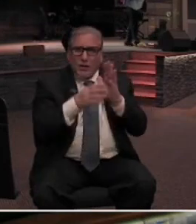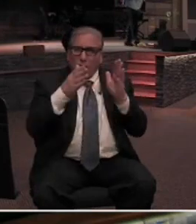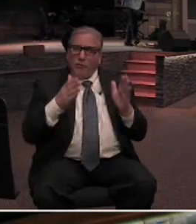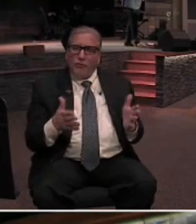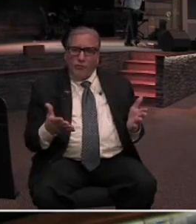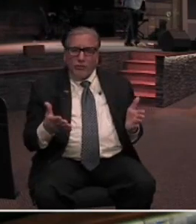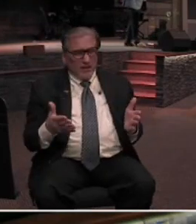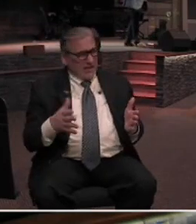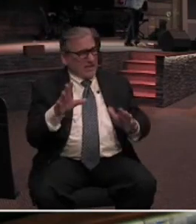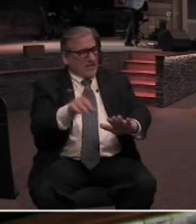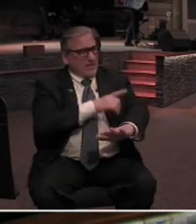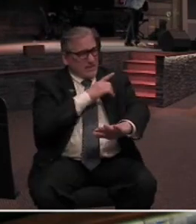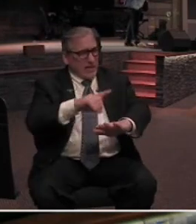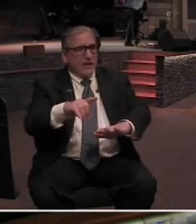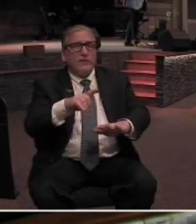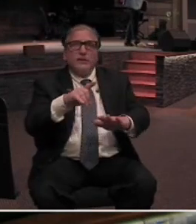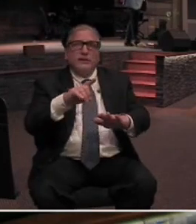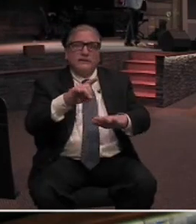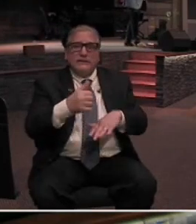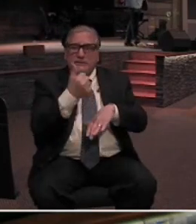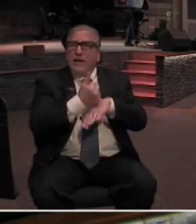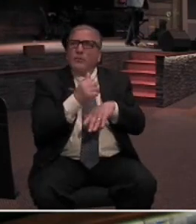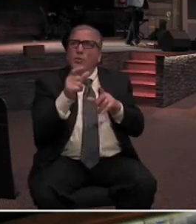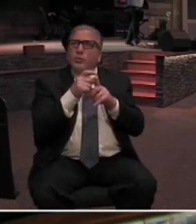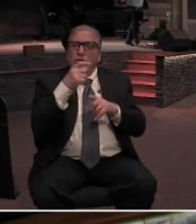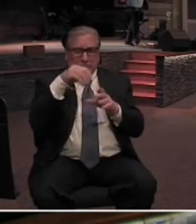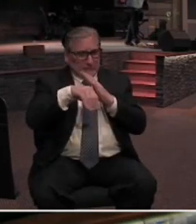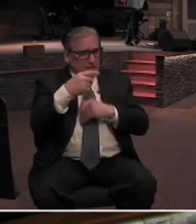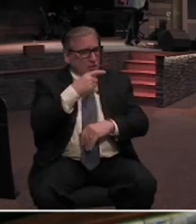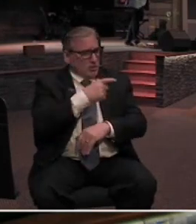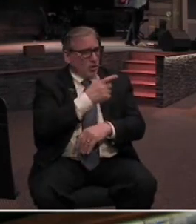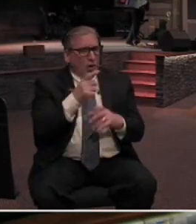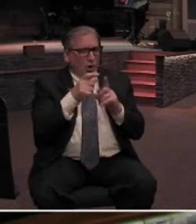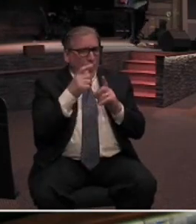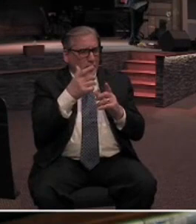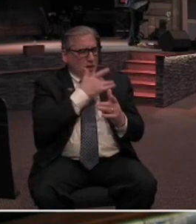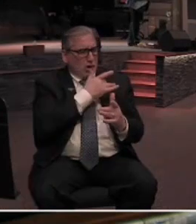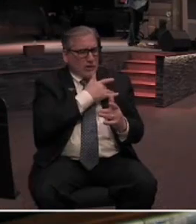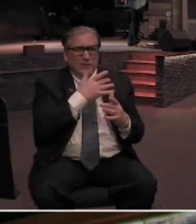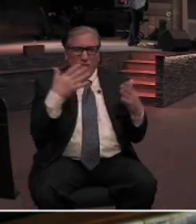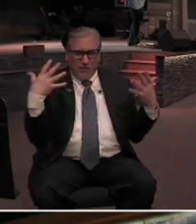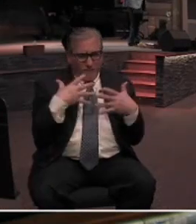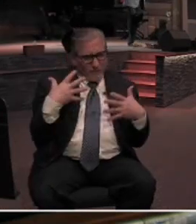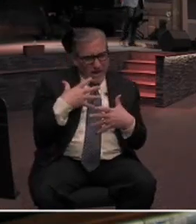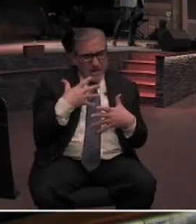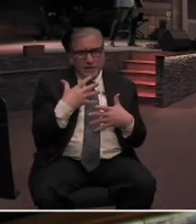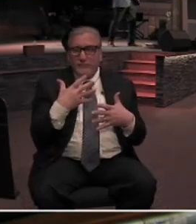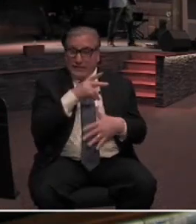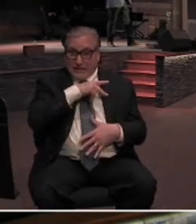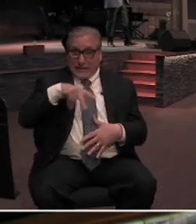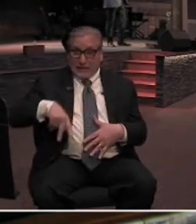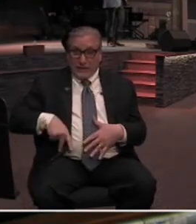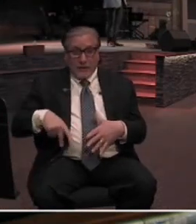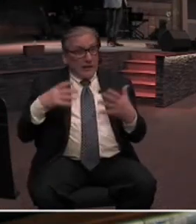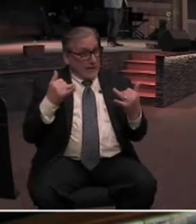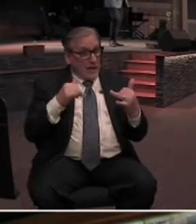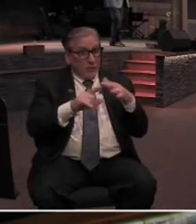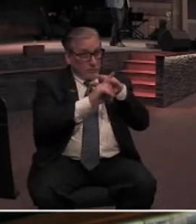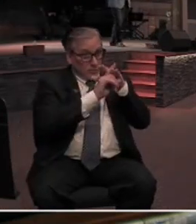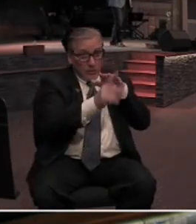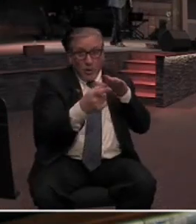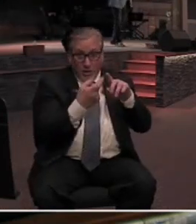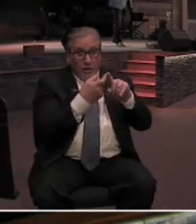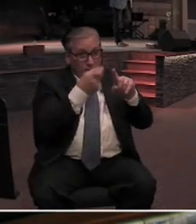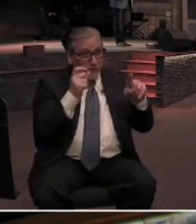And David laid up these words in his heart and was sore afraid of Achish, the king of Gath. Now running from King Saul,